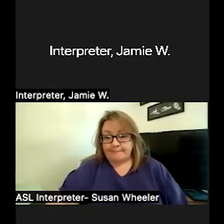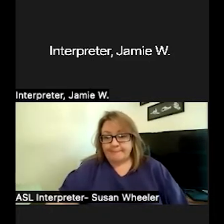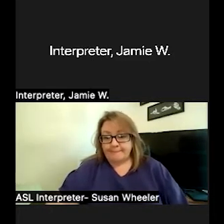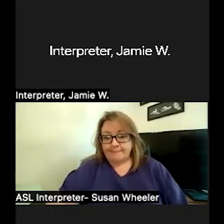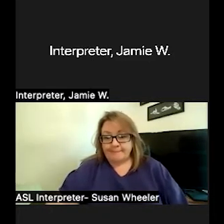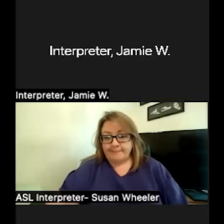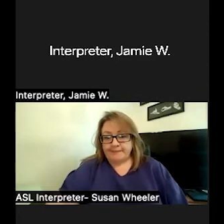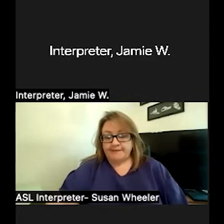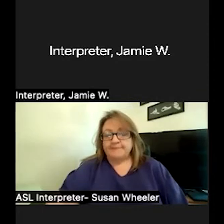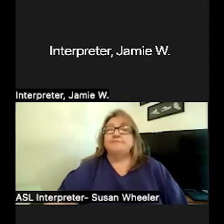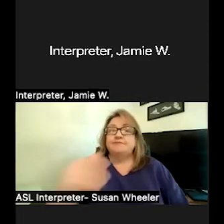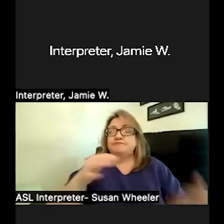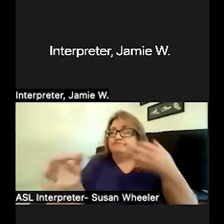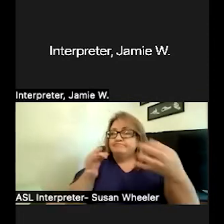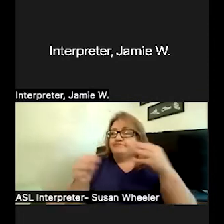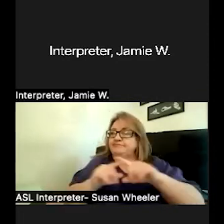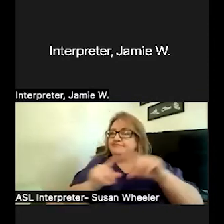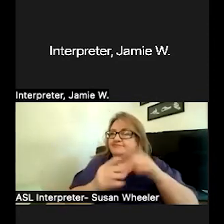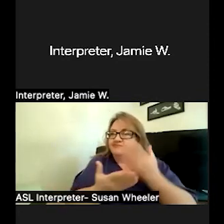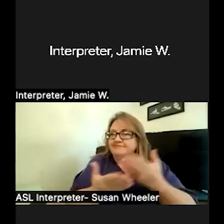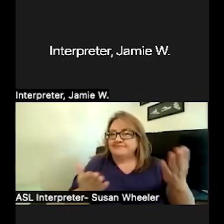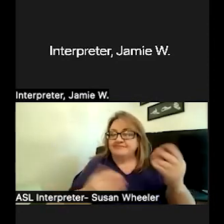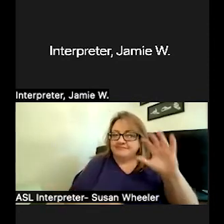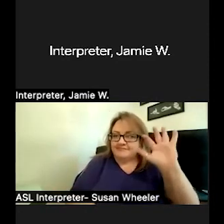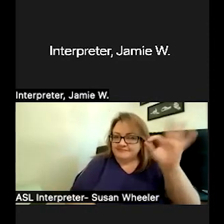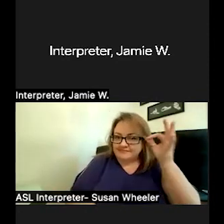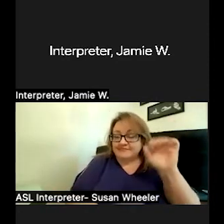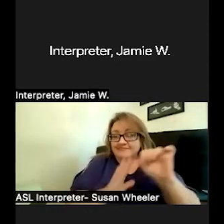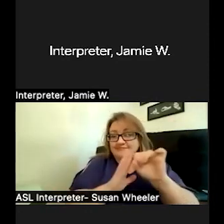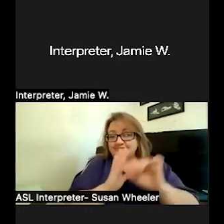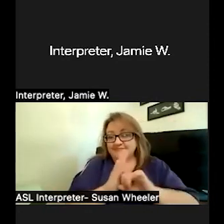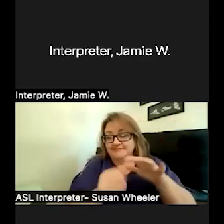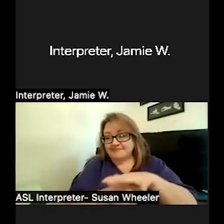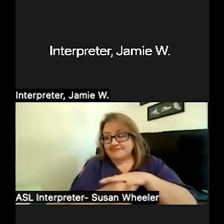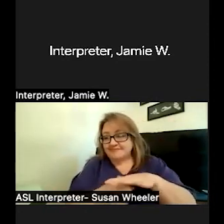And again, we break down the various resources, federal, state, and local.